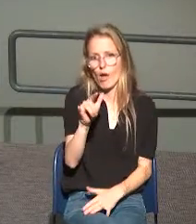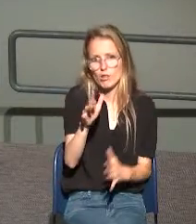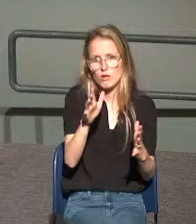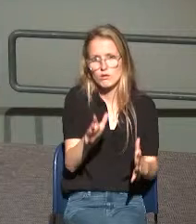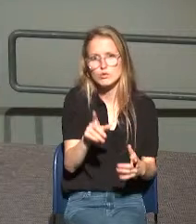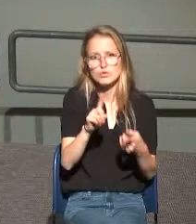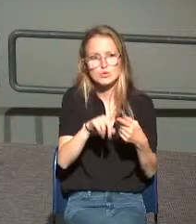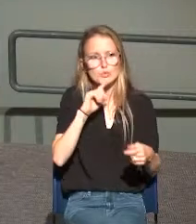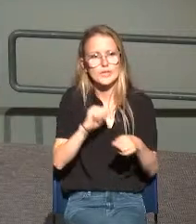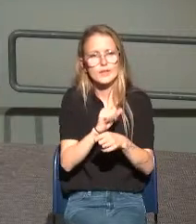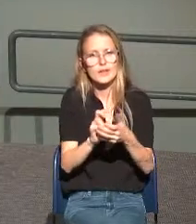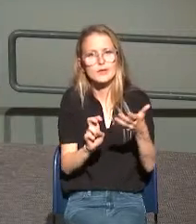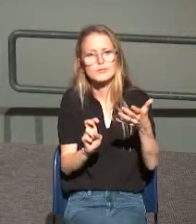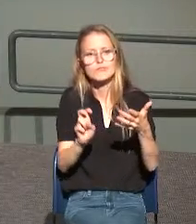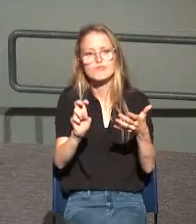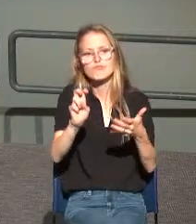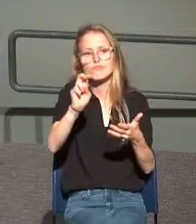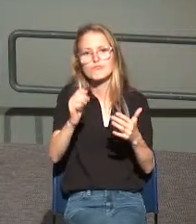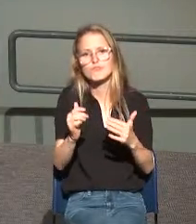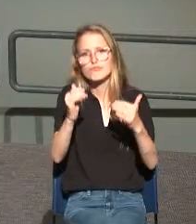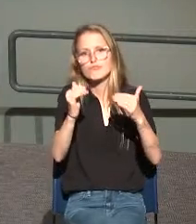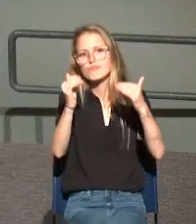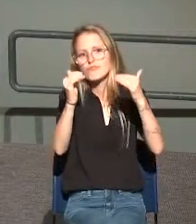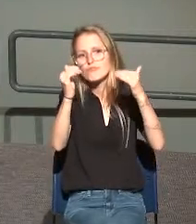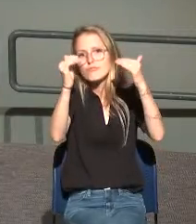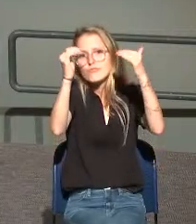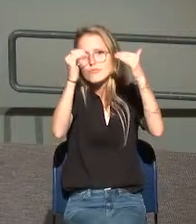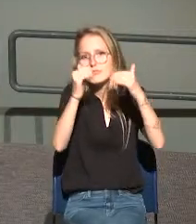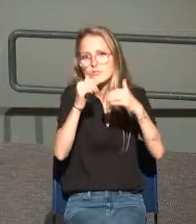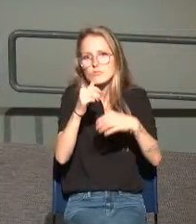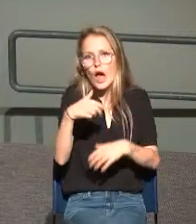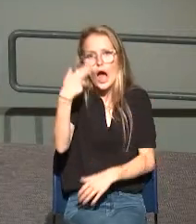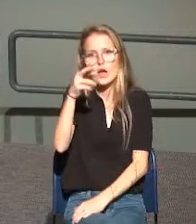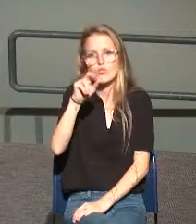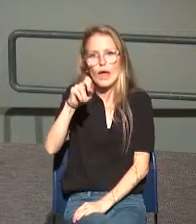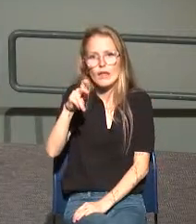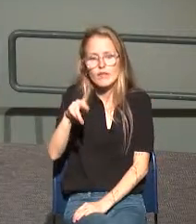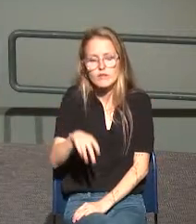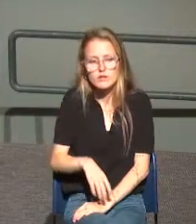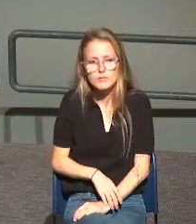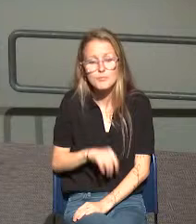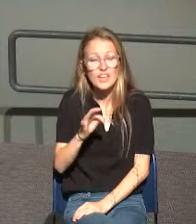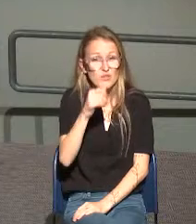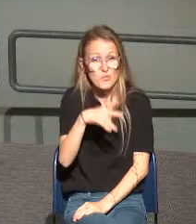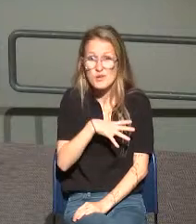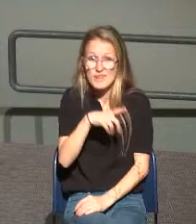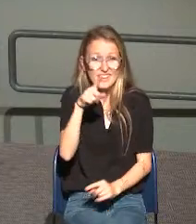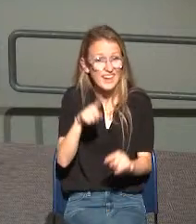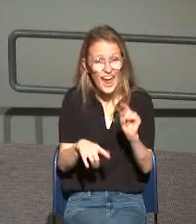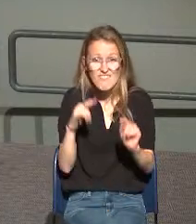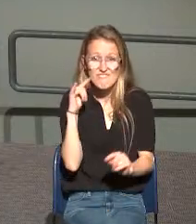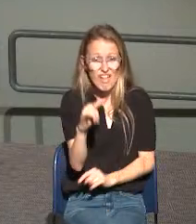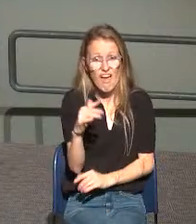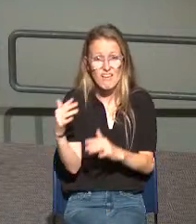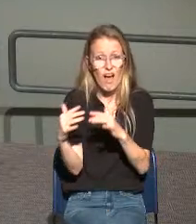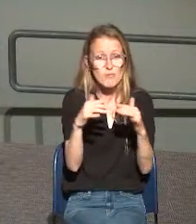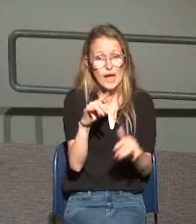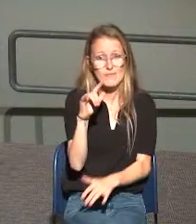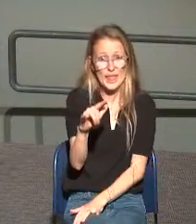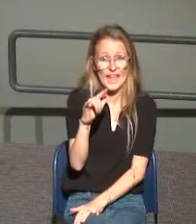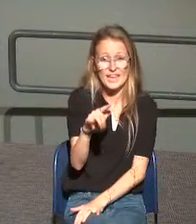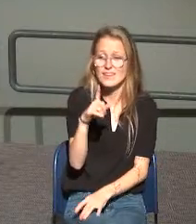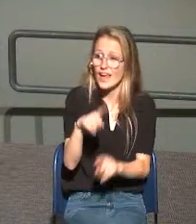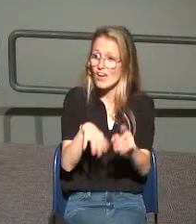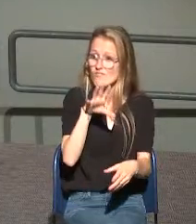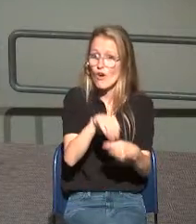that was what got you promoted, got you up into those higher ranks. And so if women couldn't fly combat aircraft and be in